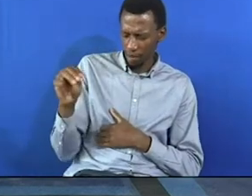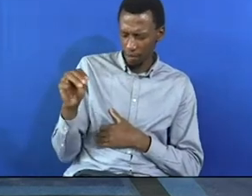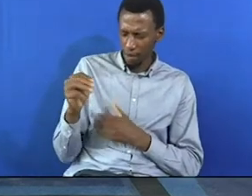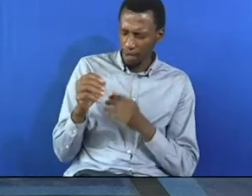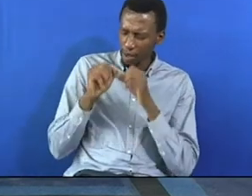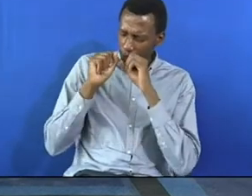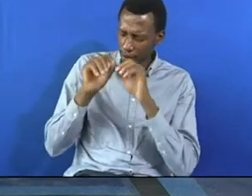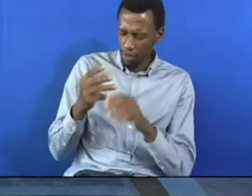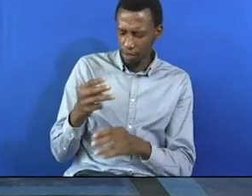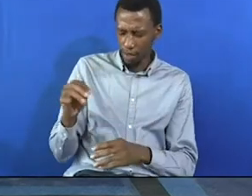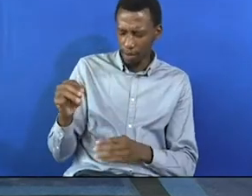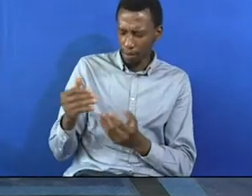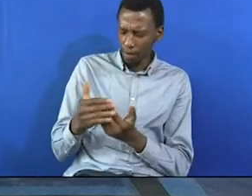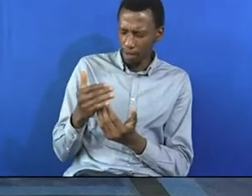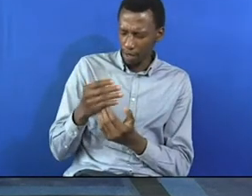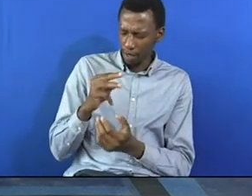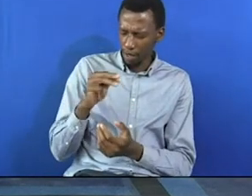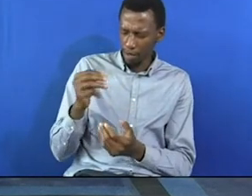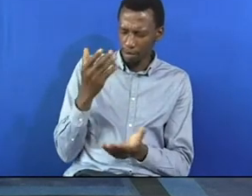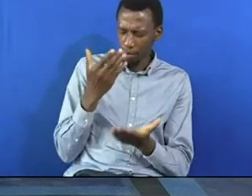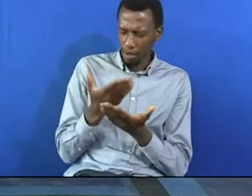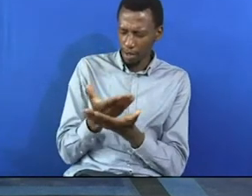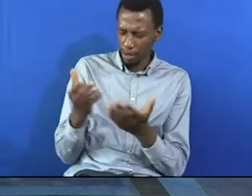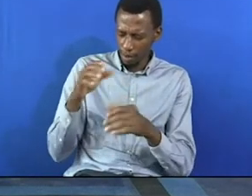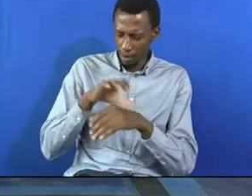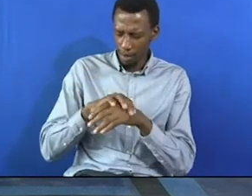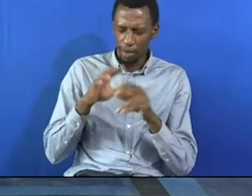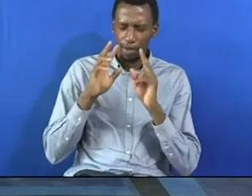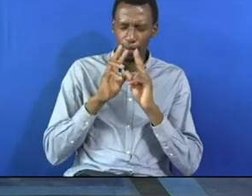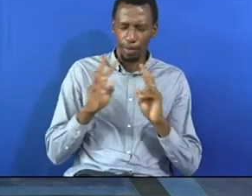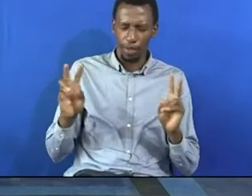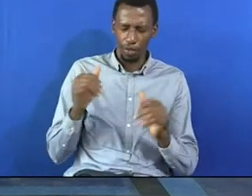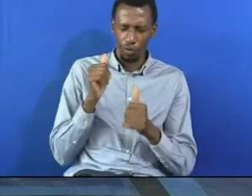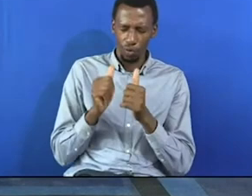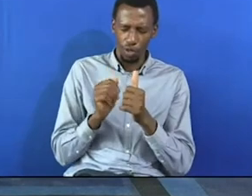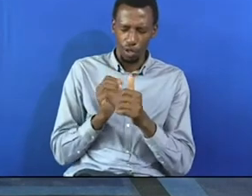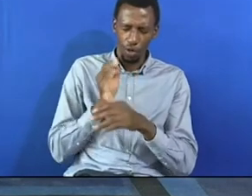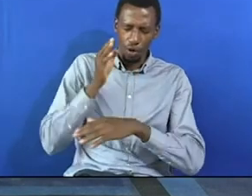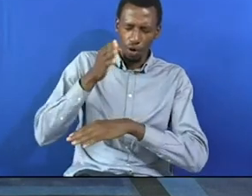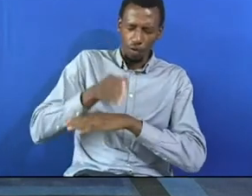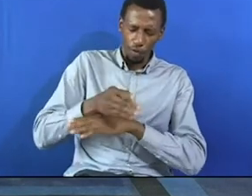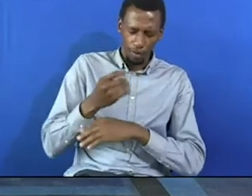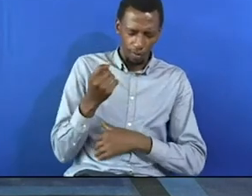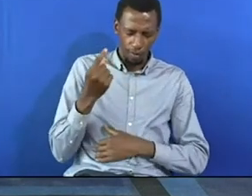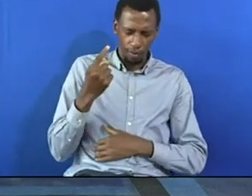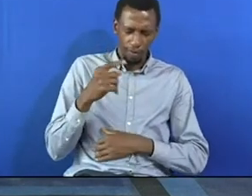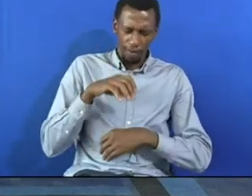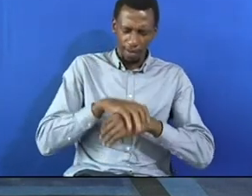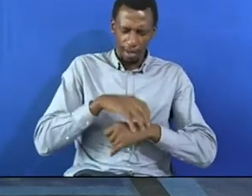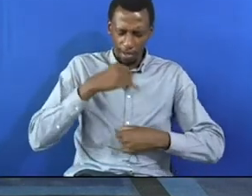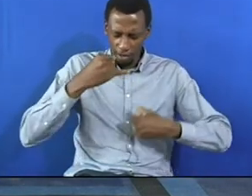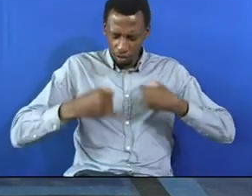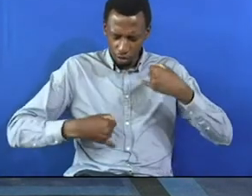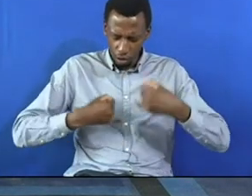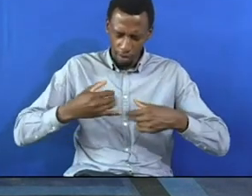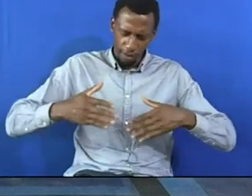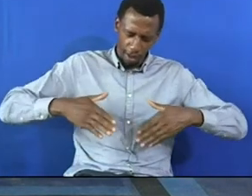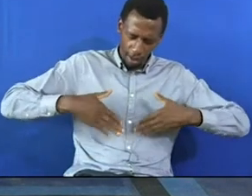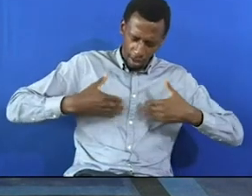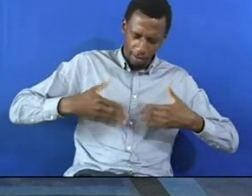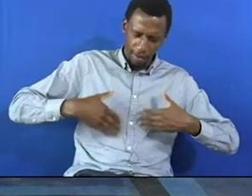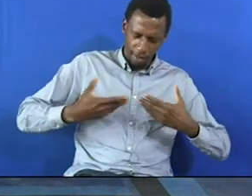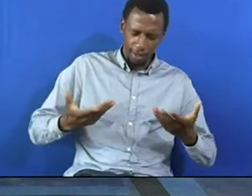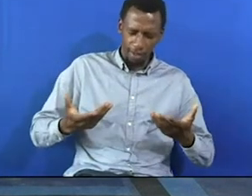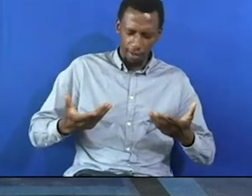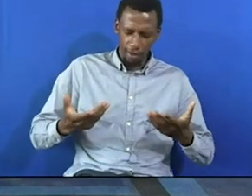favor them. May they find peace that passes understanding. May they find joy. May they find happiness.